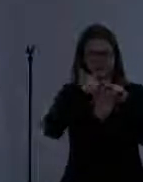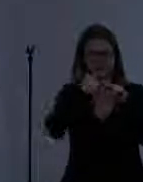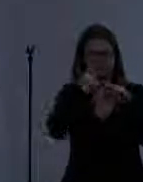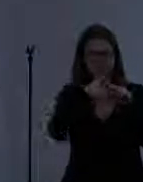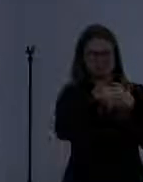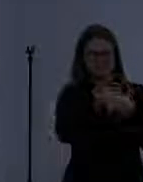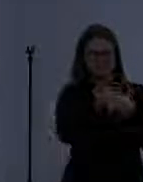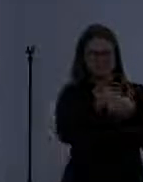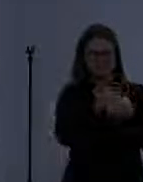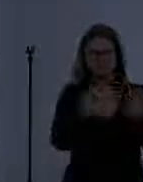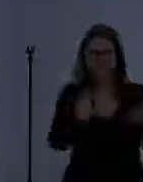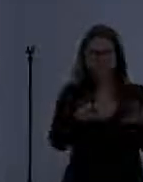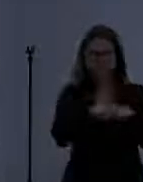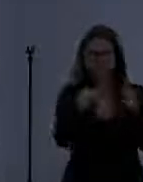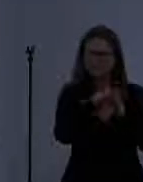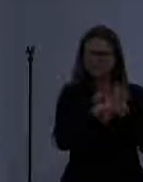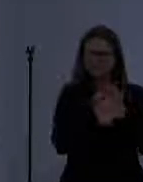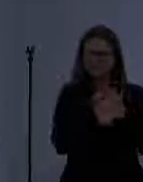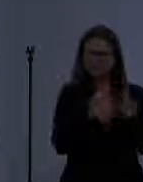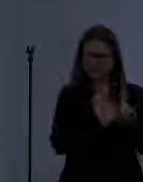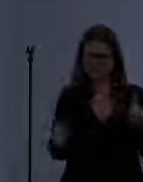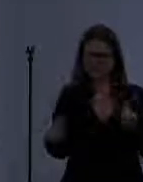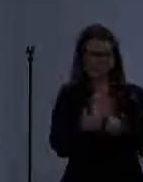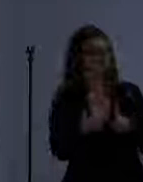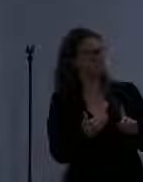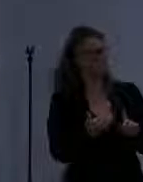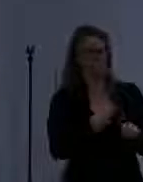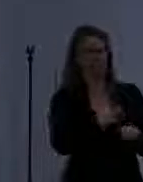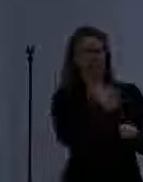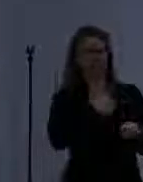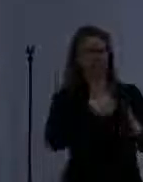That would be a breach of that aspect of the Code of Conduct.